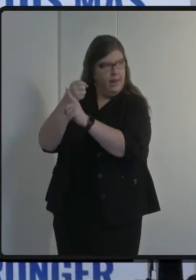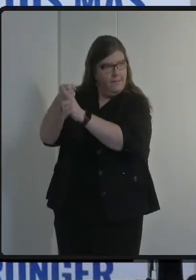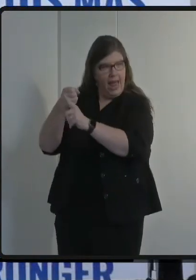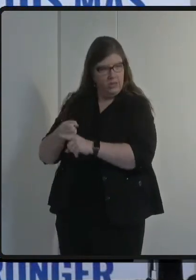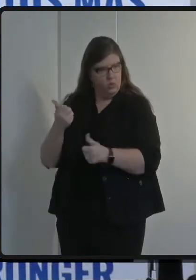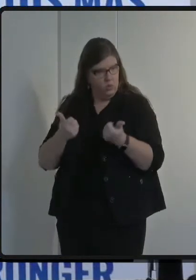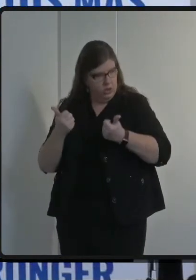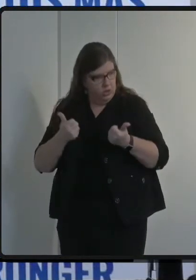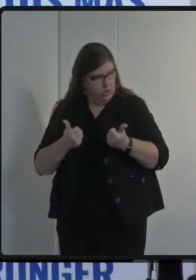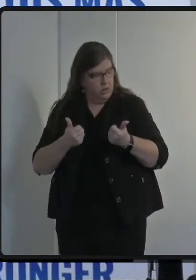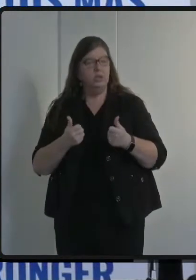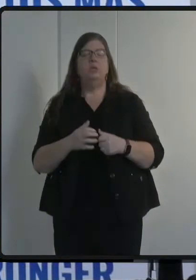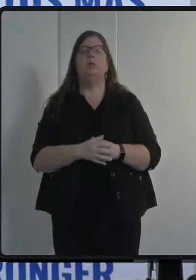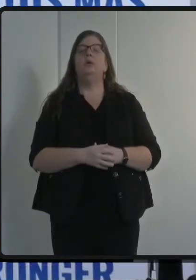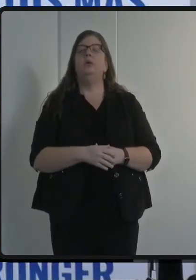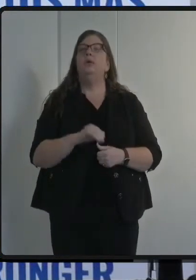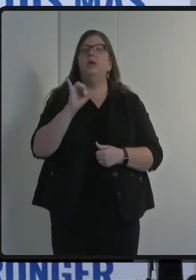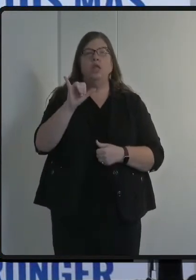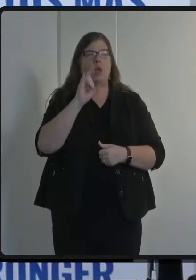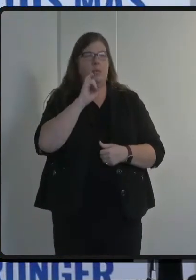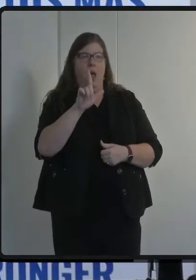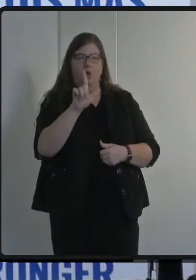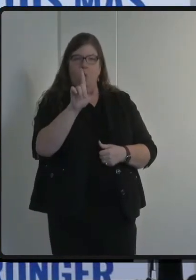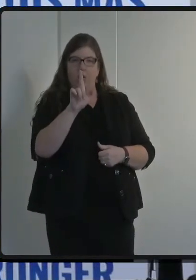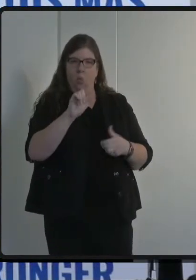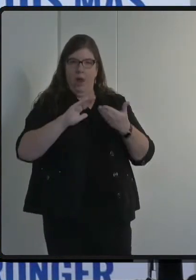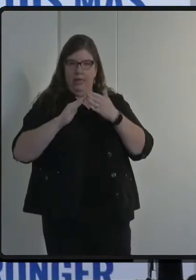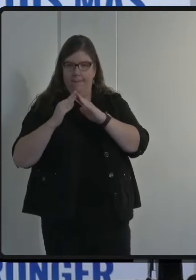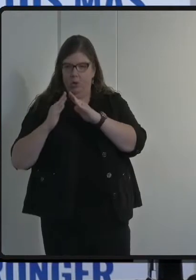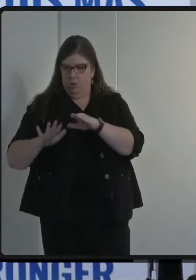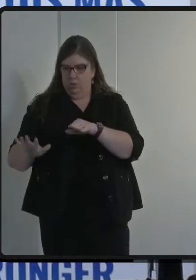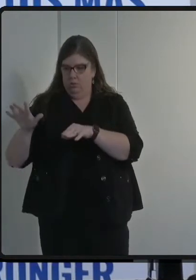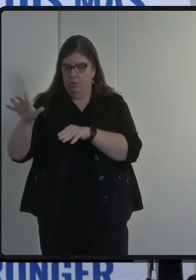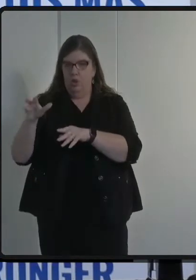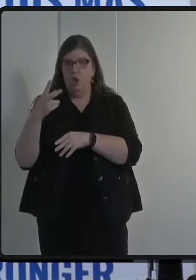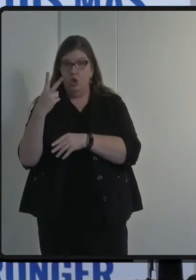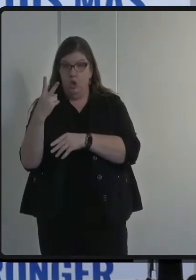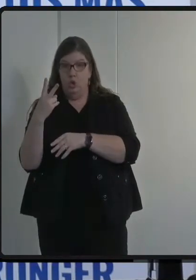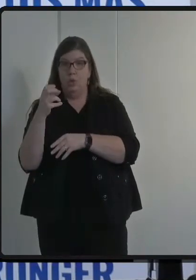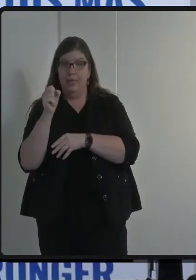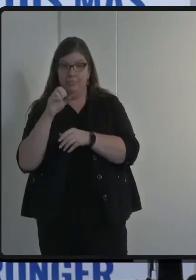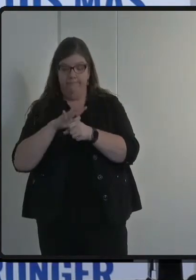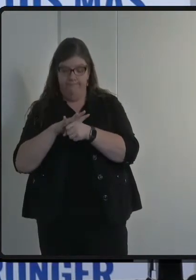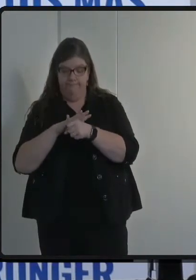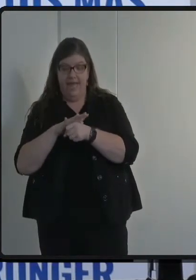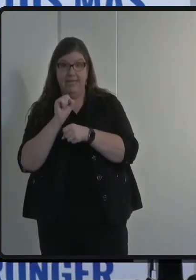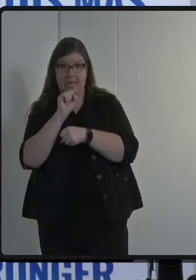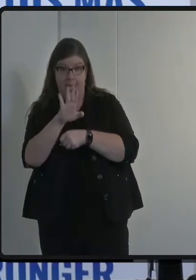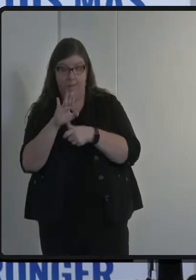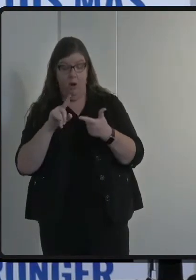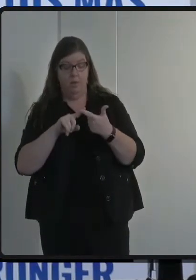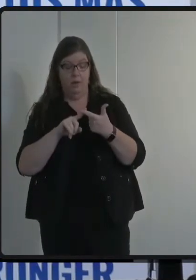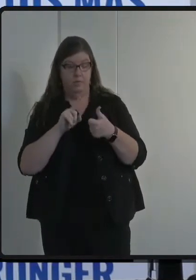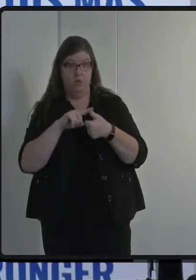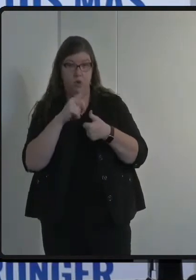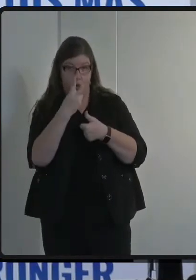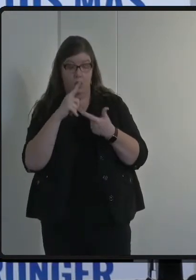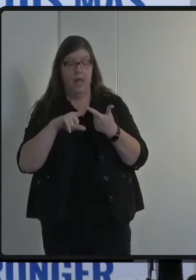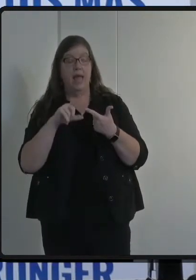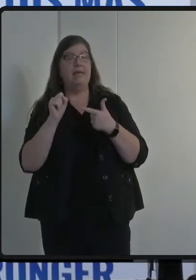So those neighborhoods, there's about 21. We have 2 neighborhoods in Santa Barbara, 11 in Santa